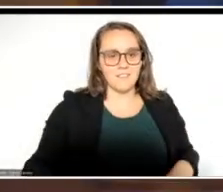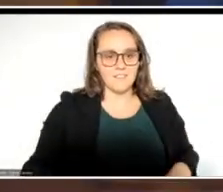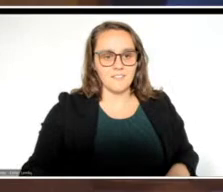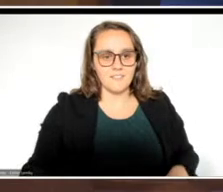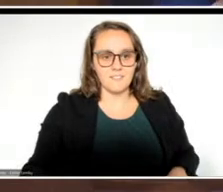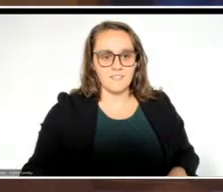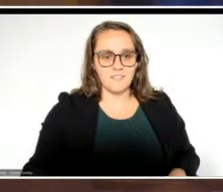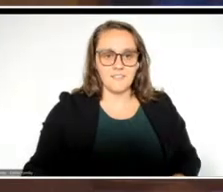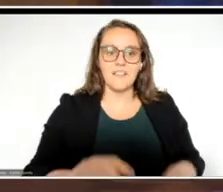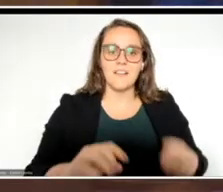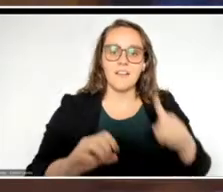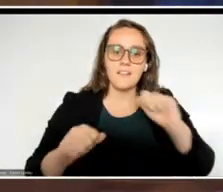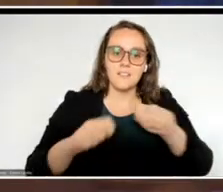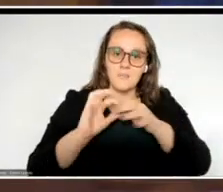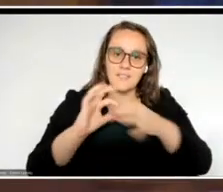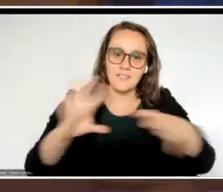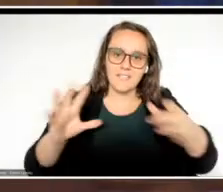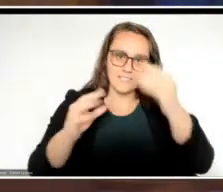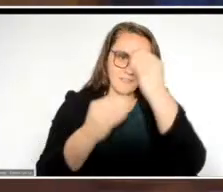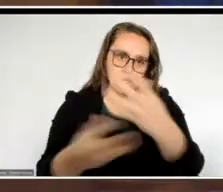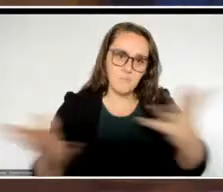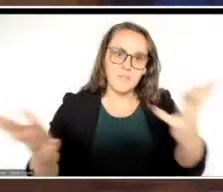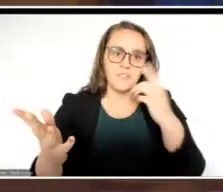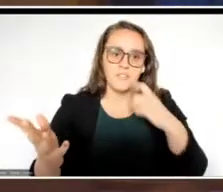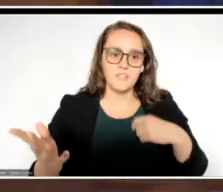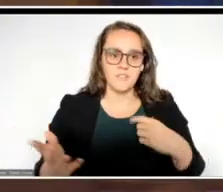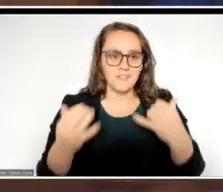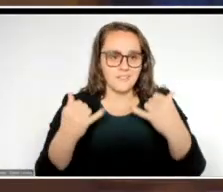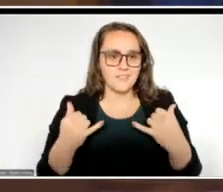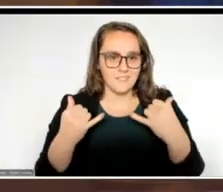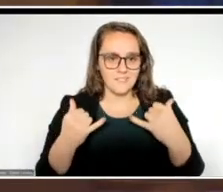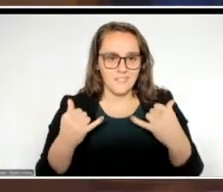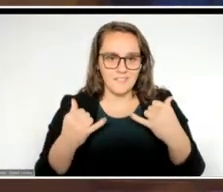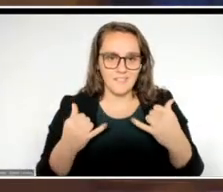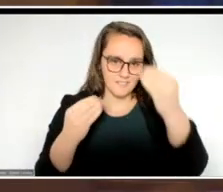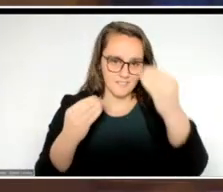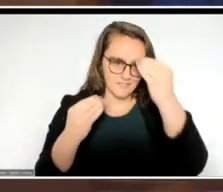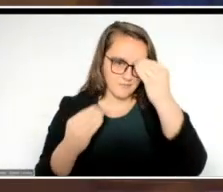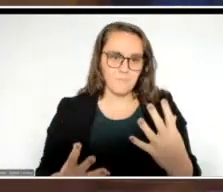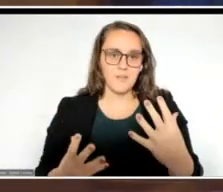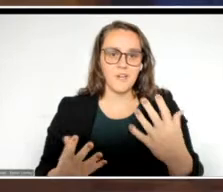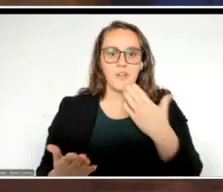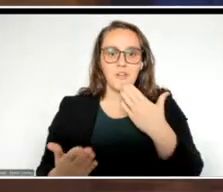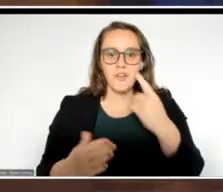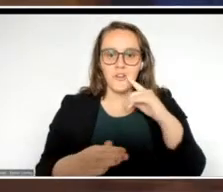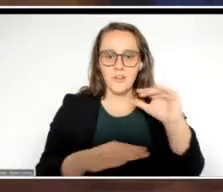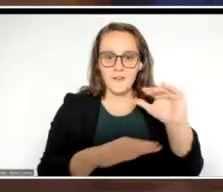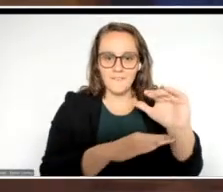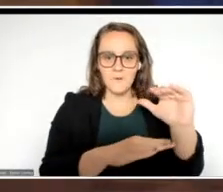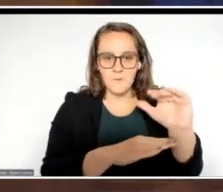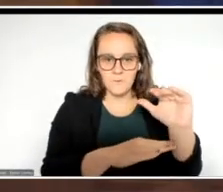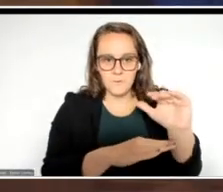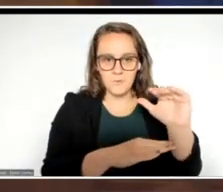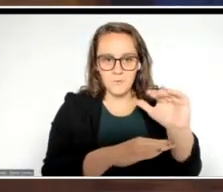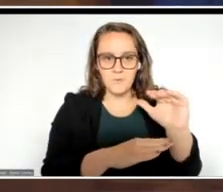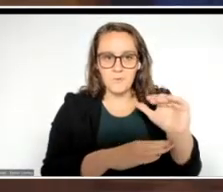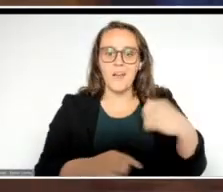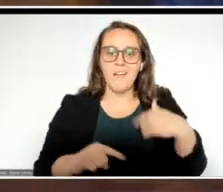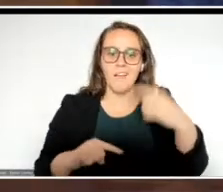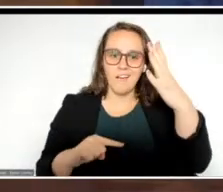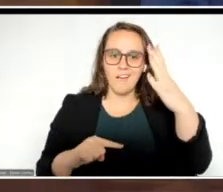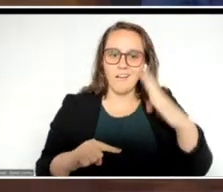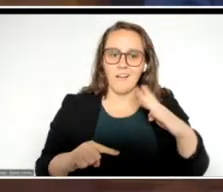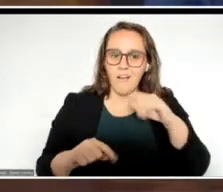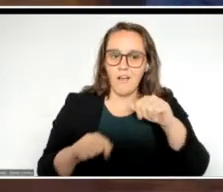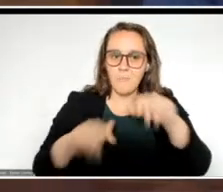material presented during today's hearing. Good afternoon, and may God bless the United States